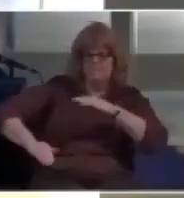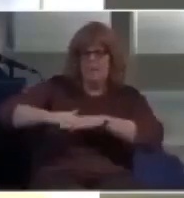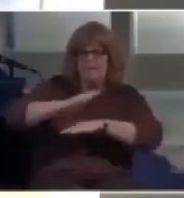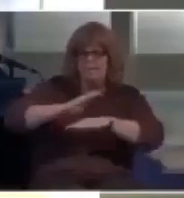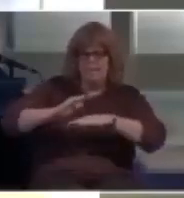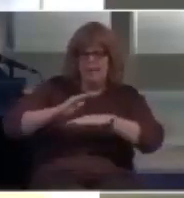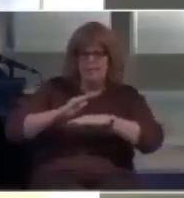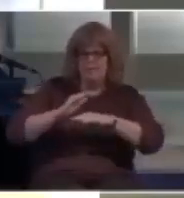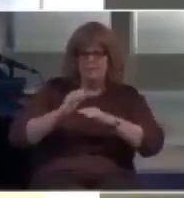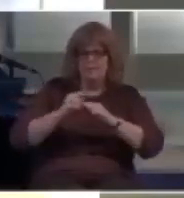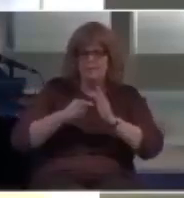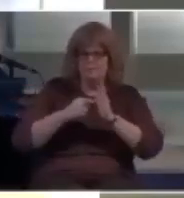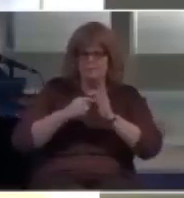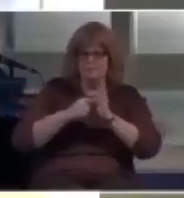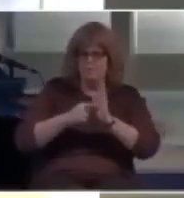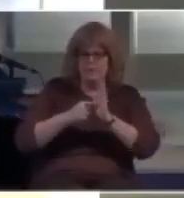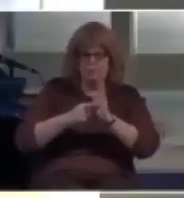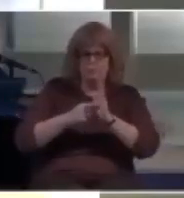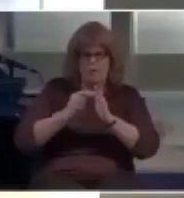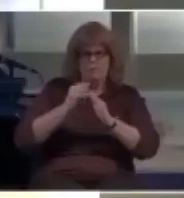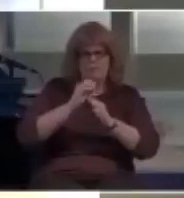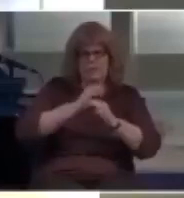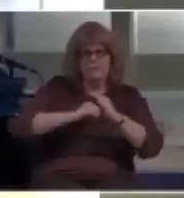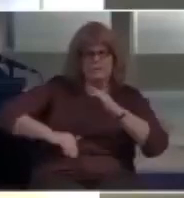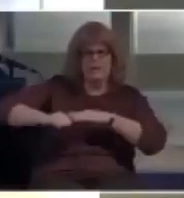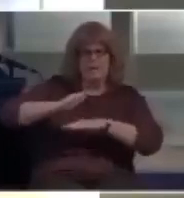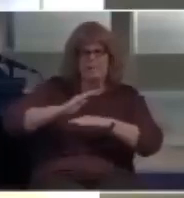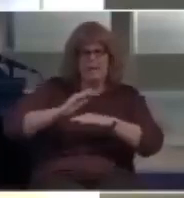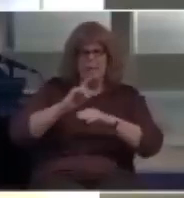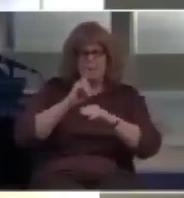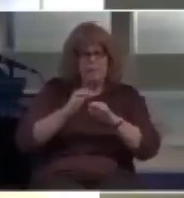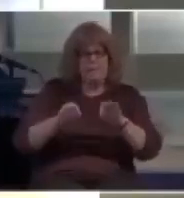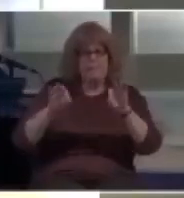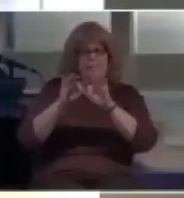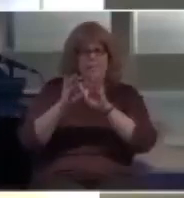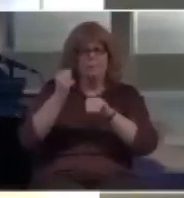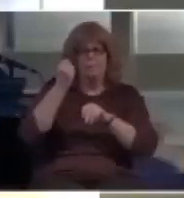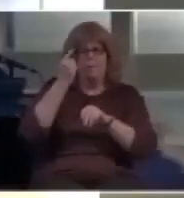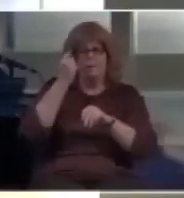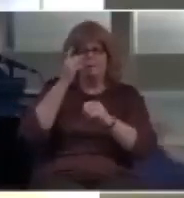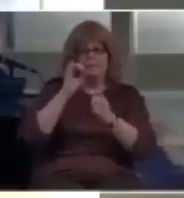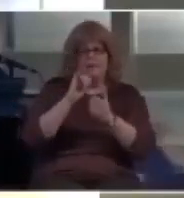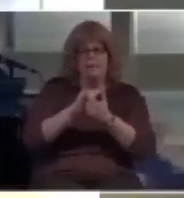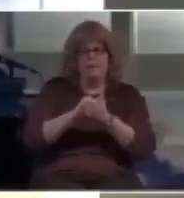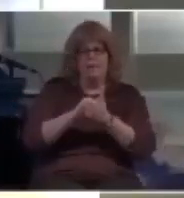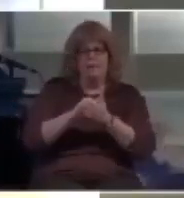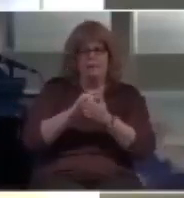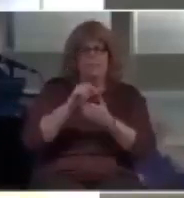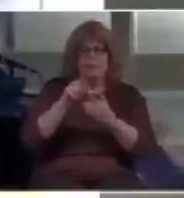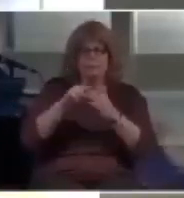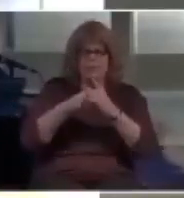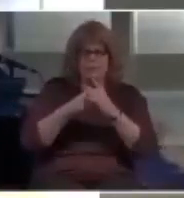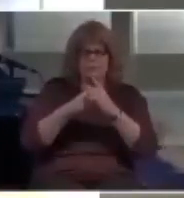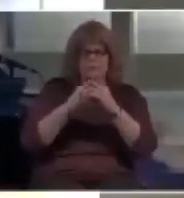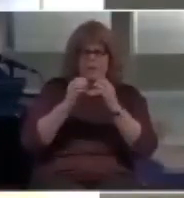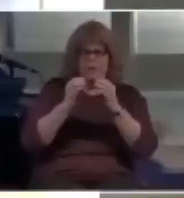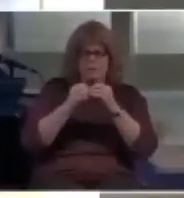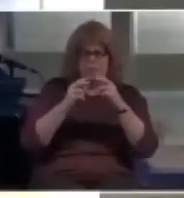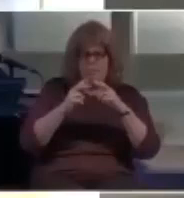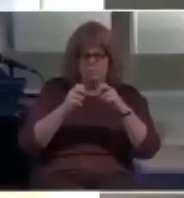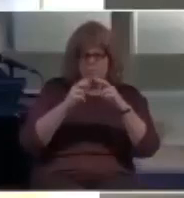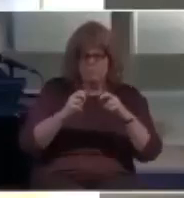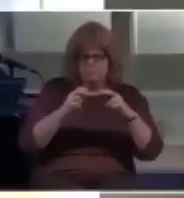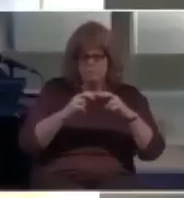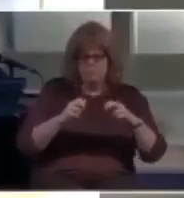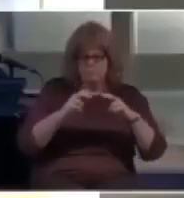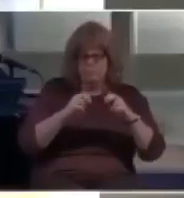who represents an entire empire. And it's important to understand that, because when you begin to dig down into